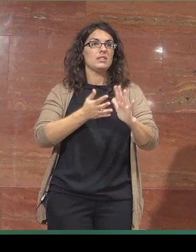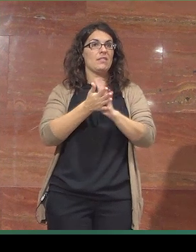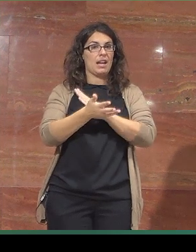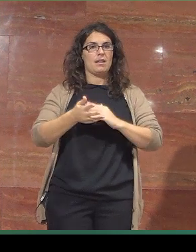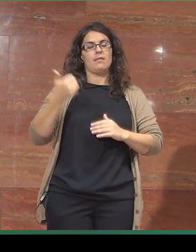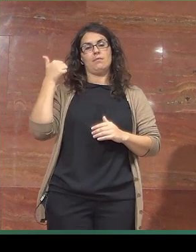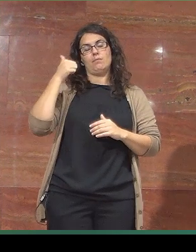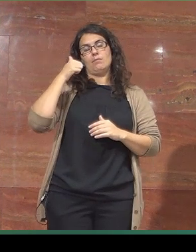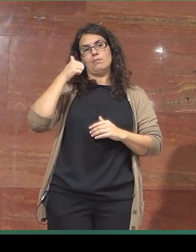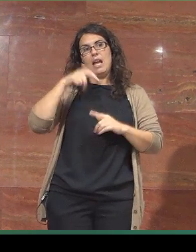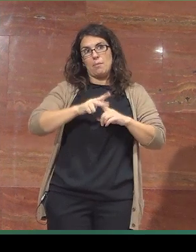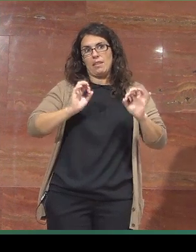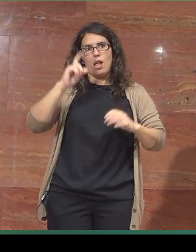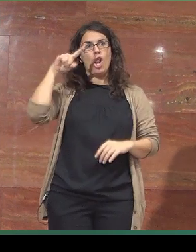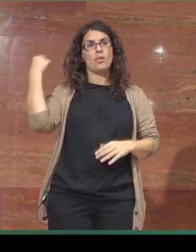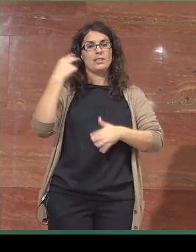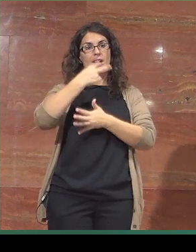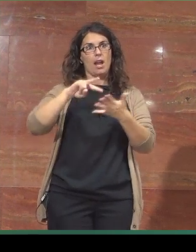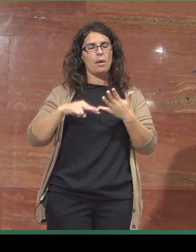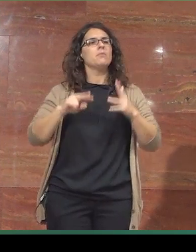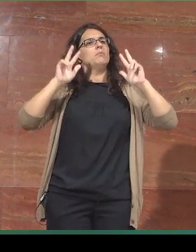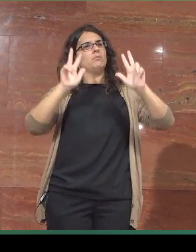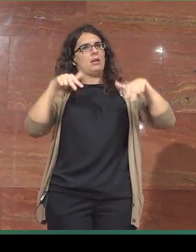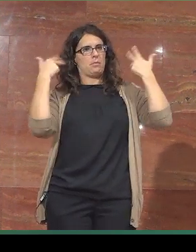When we first started, we needed to understand